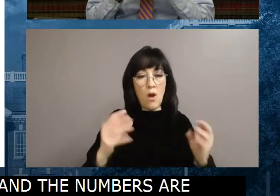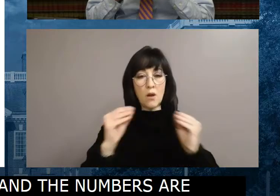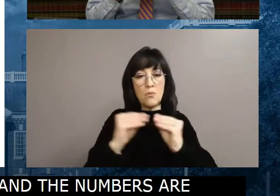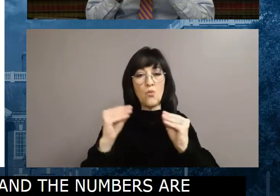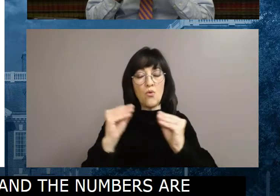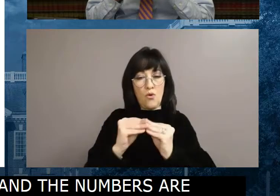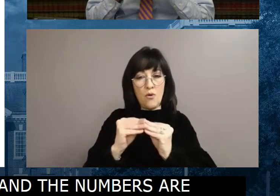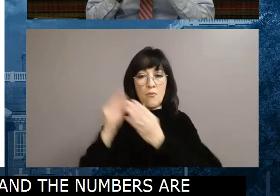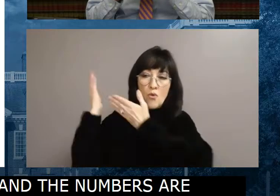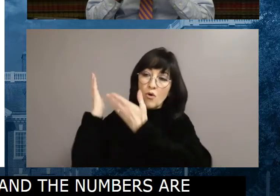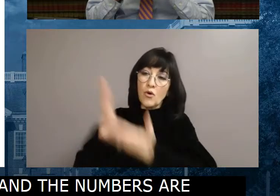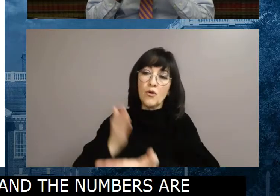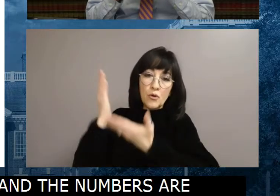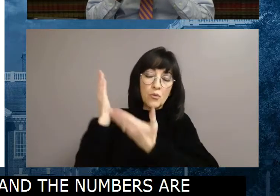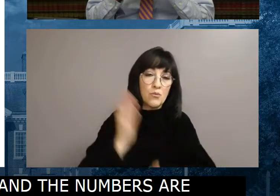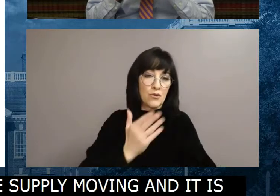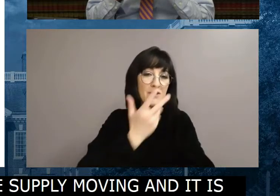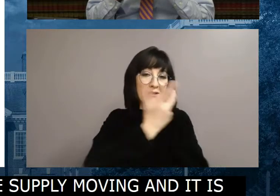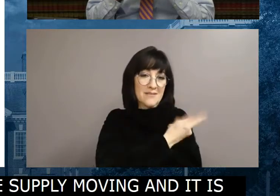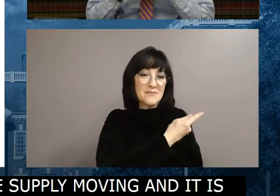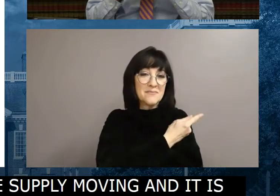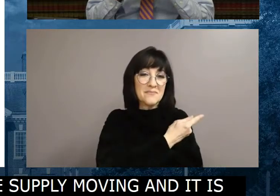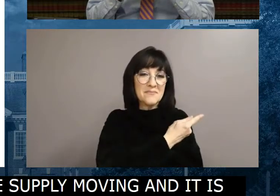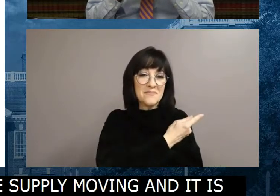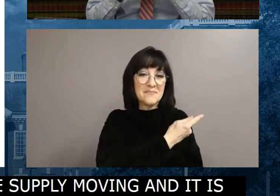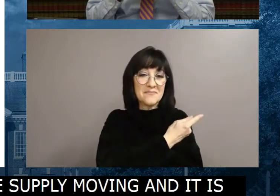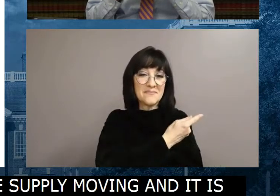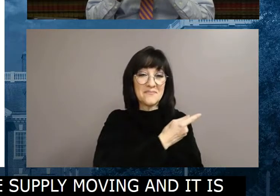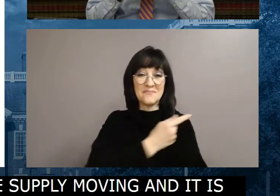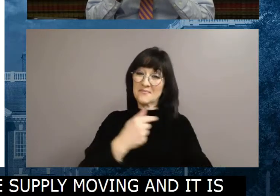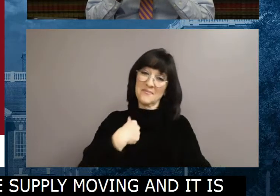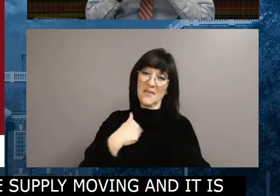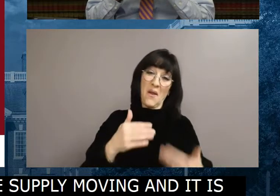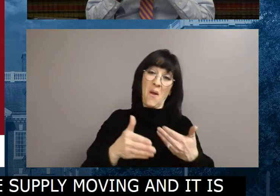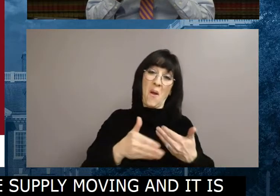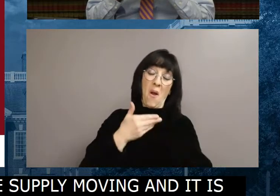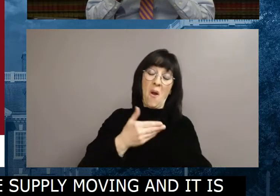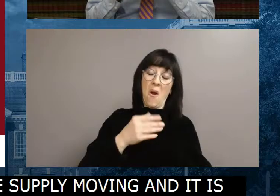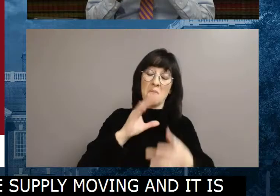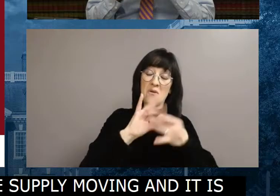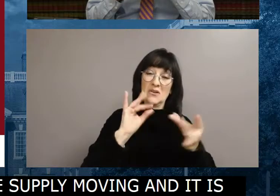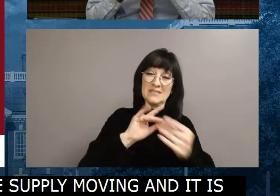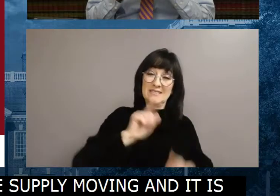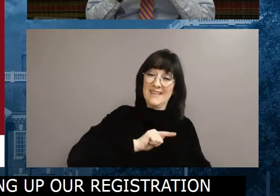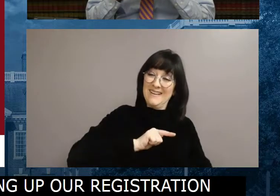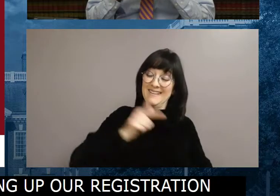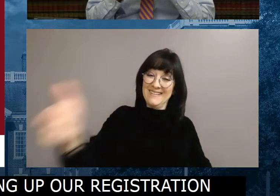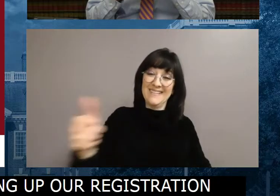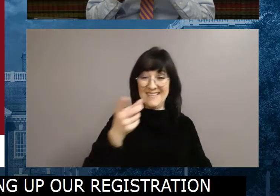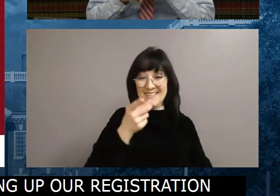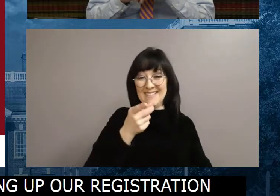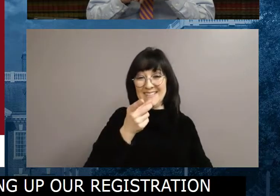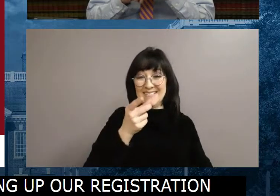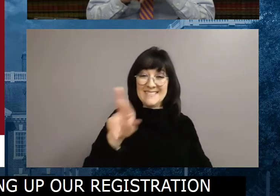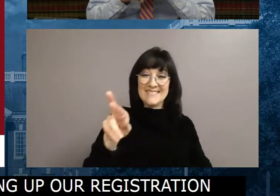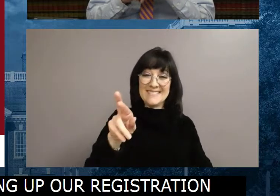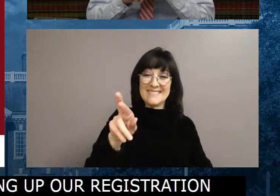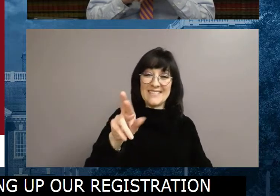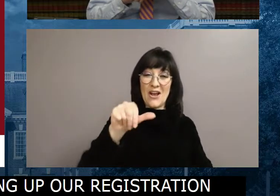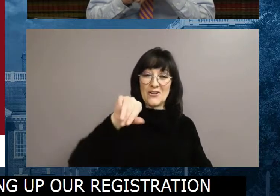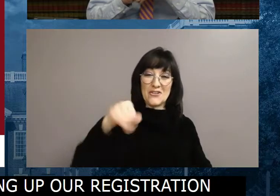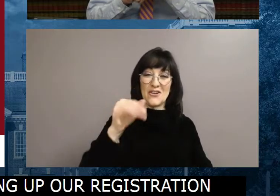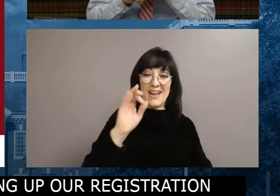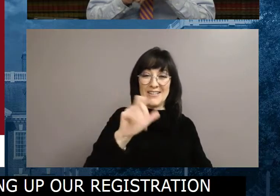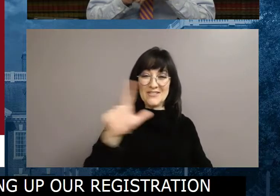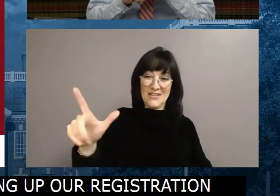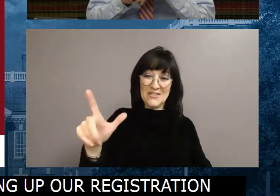lists on April the 6th. We're going to call him Dr. AJ Shaw. We're going to give you a PhD in public health after this.